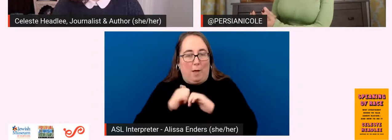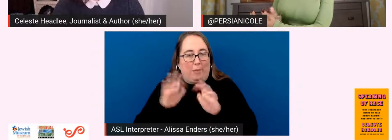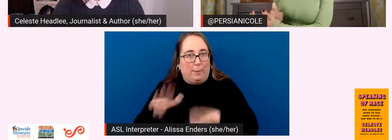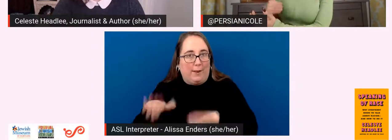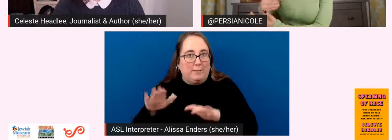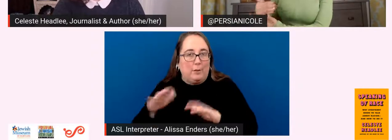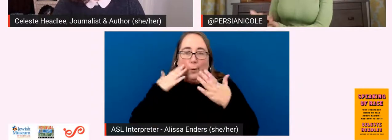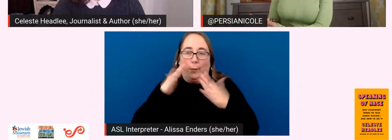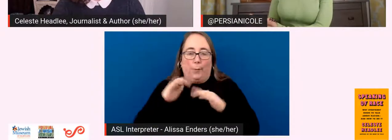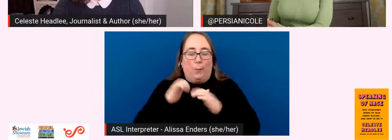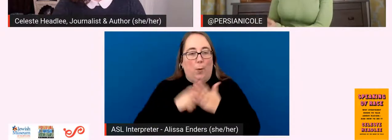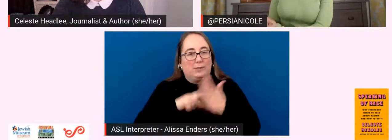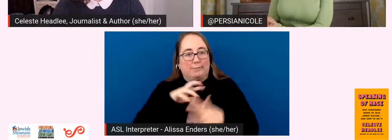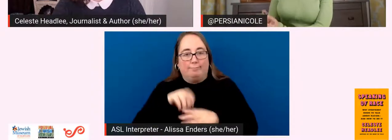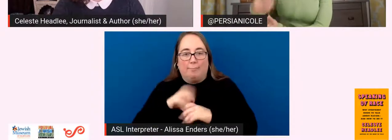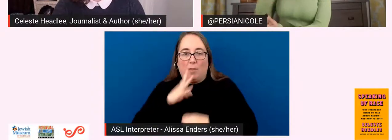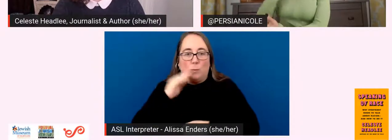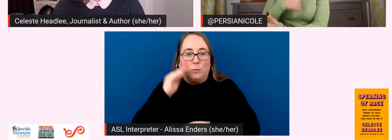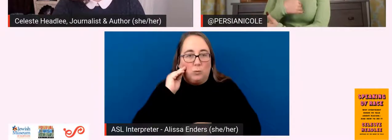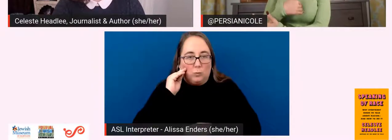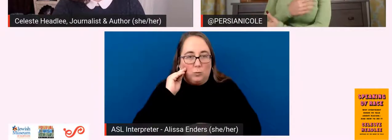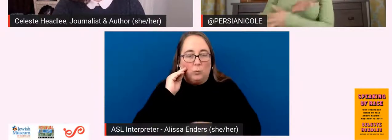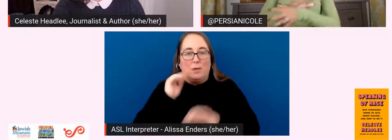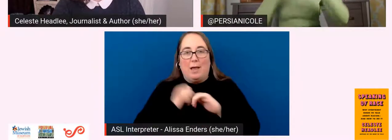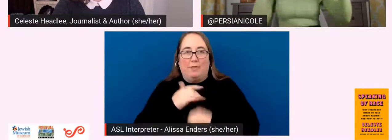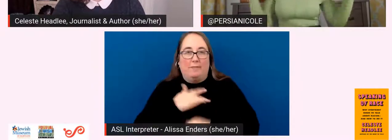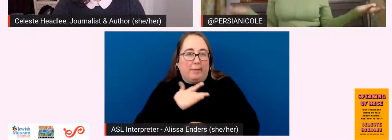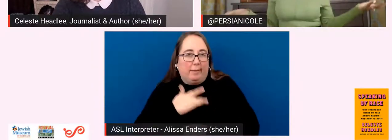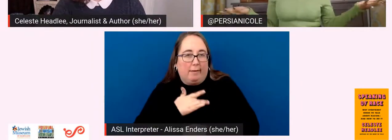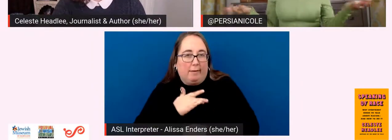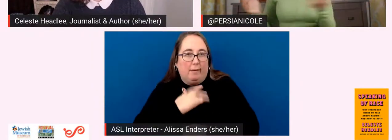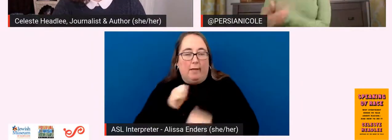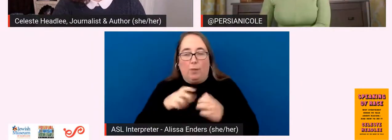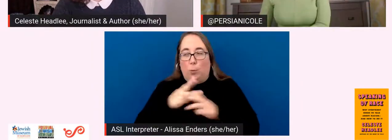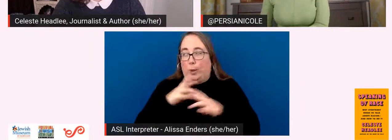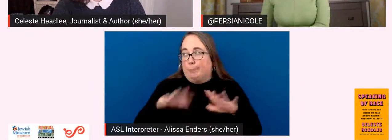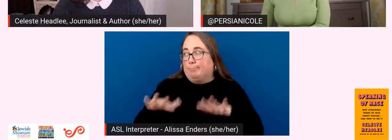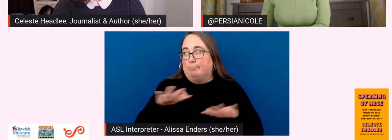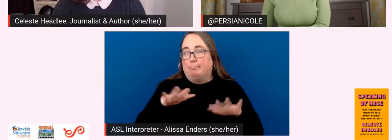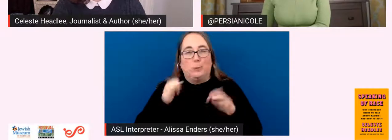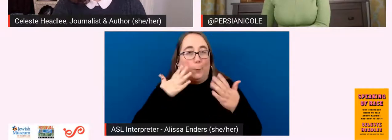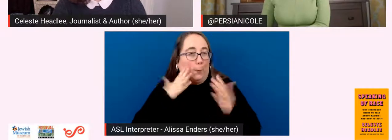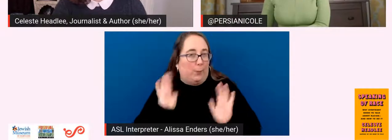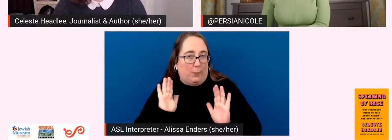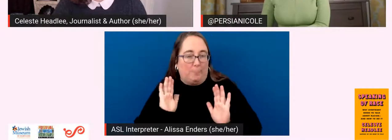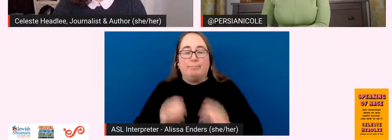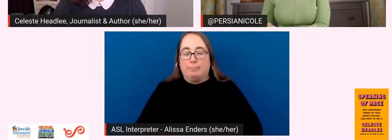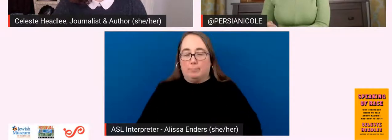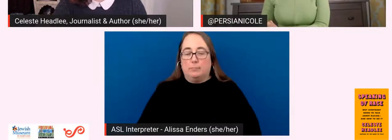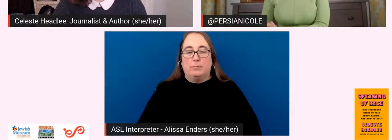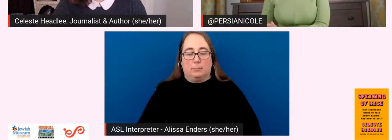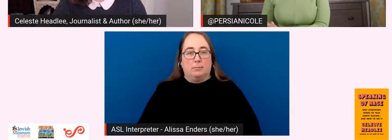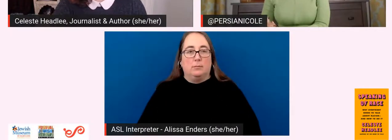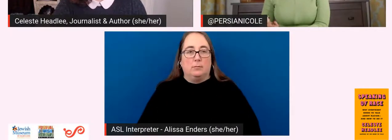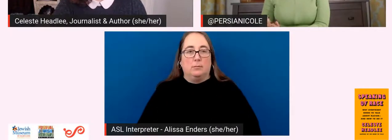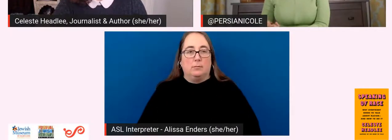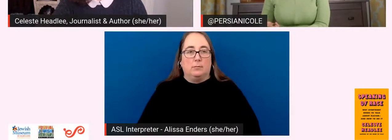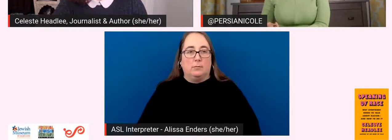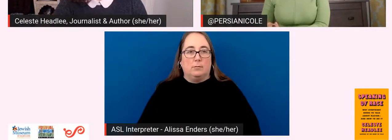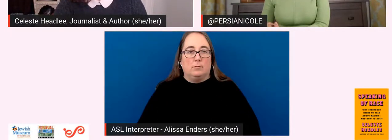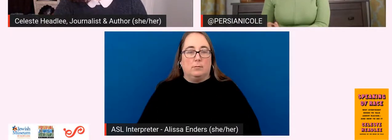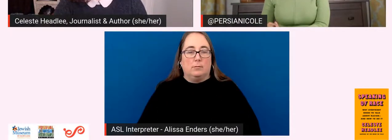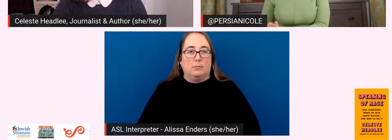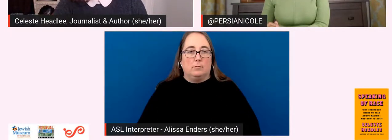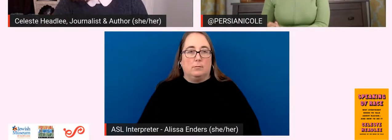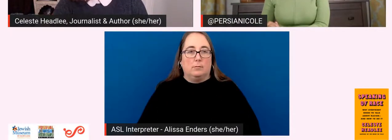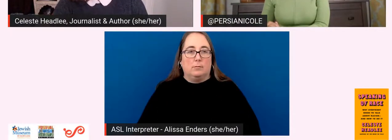raised. You don't know what was in their household and how they're feeling and the world that we're in. Yeah. And, you know, neurologically speaking,